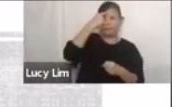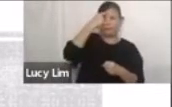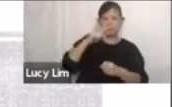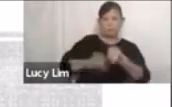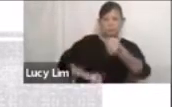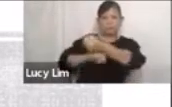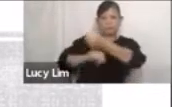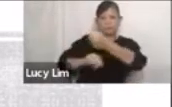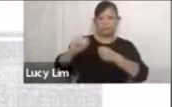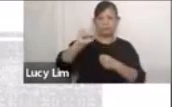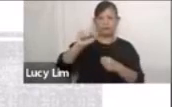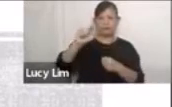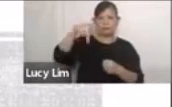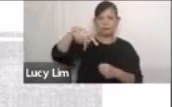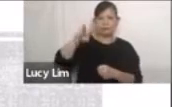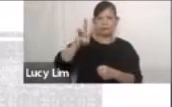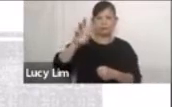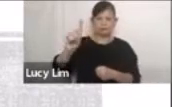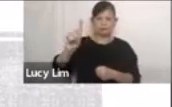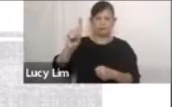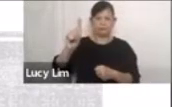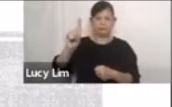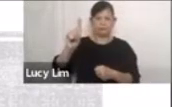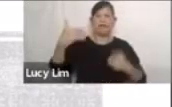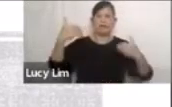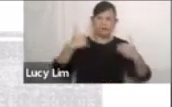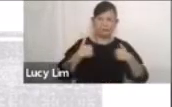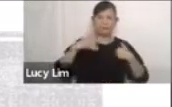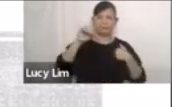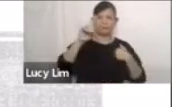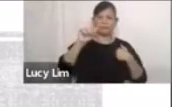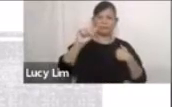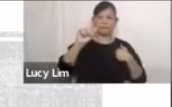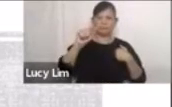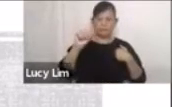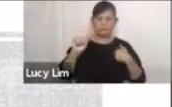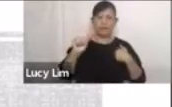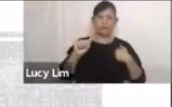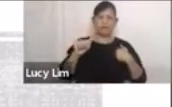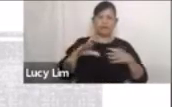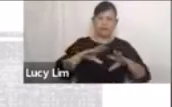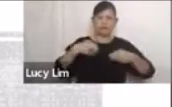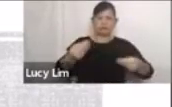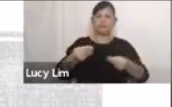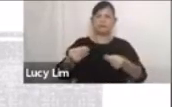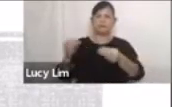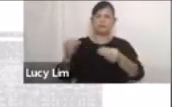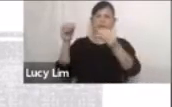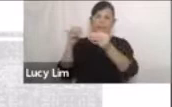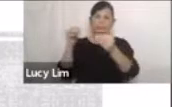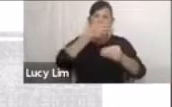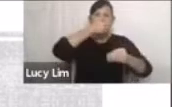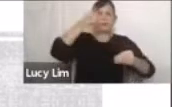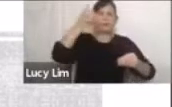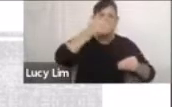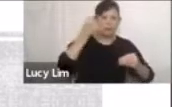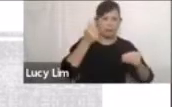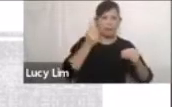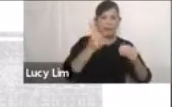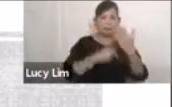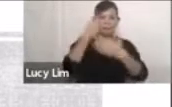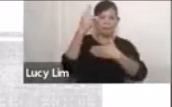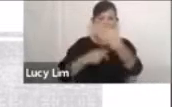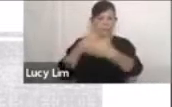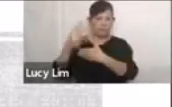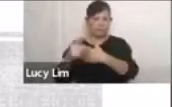as having data will help us develop more concrete programs as well. The existing health curriculum aimed at various levels